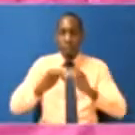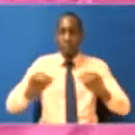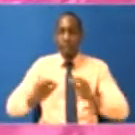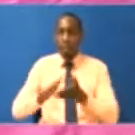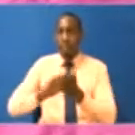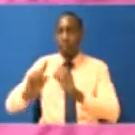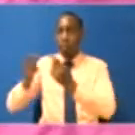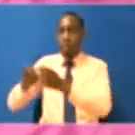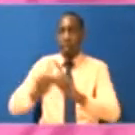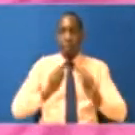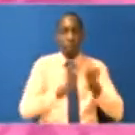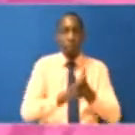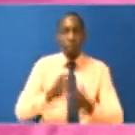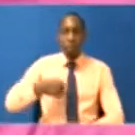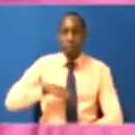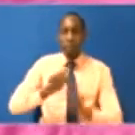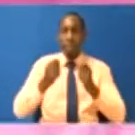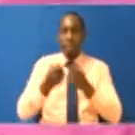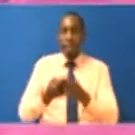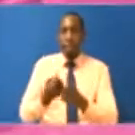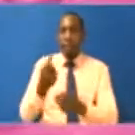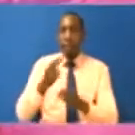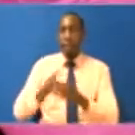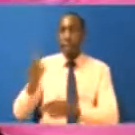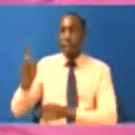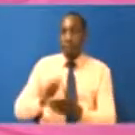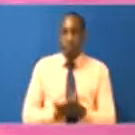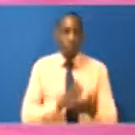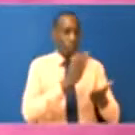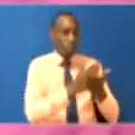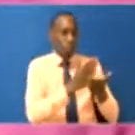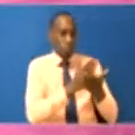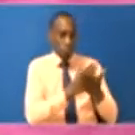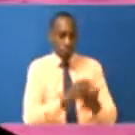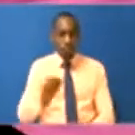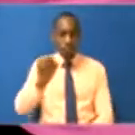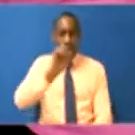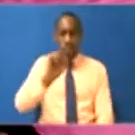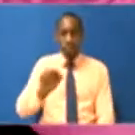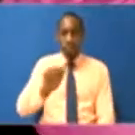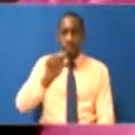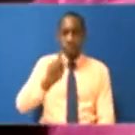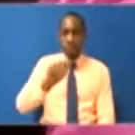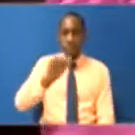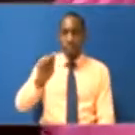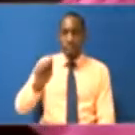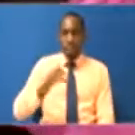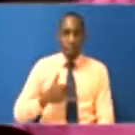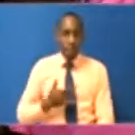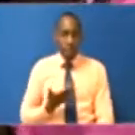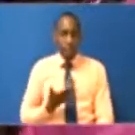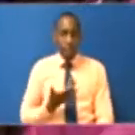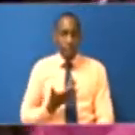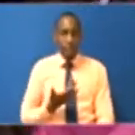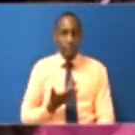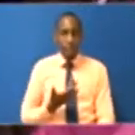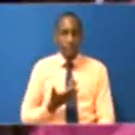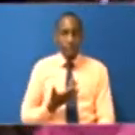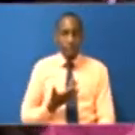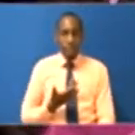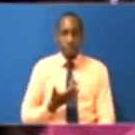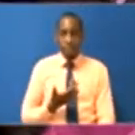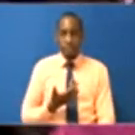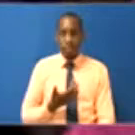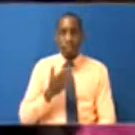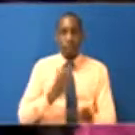let's remember that we're one tribe called nairobi thank you very much absolutely and feels like karima should be should be coming up because that